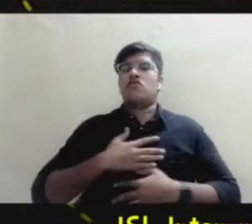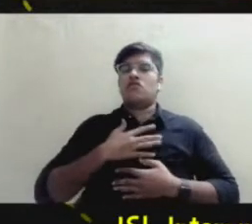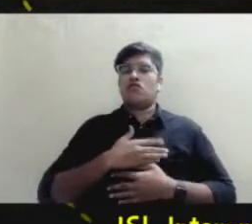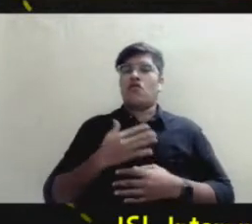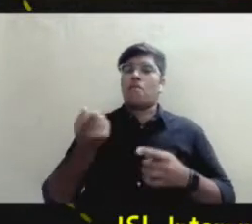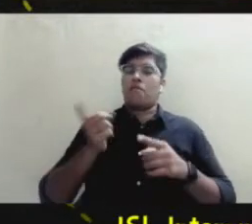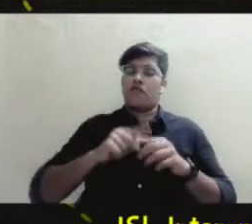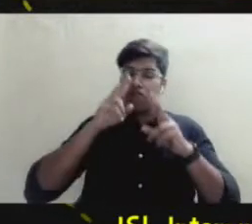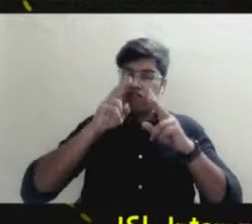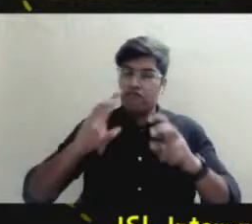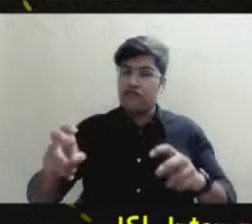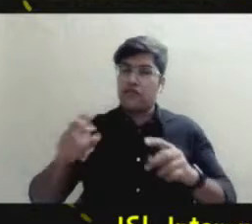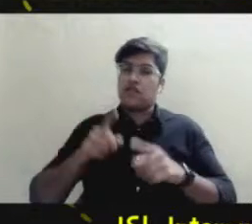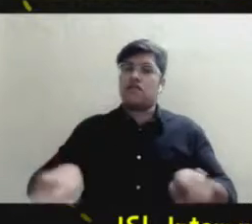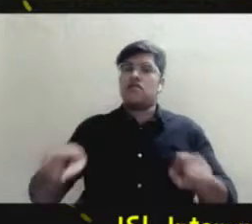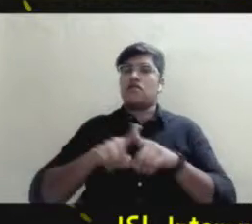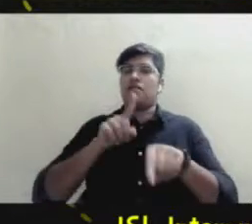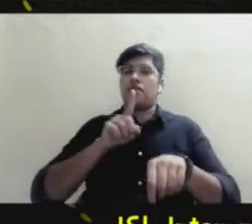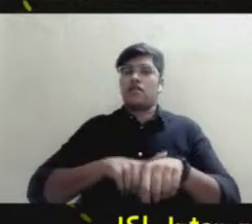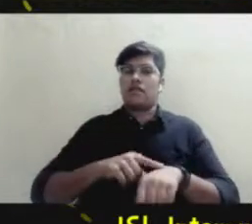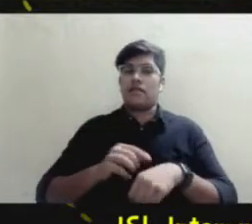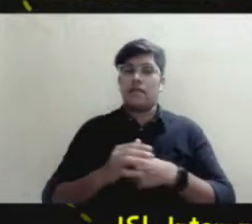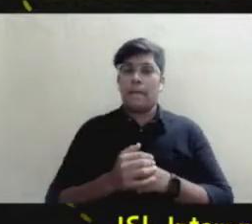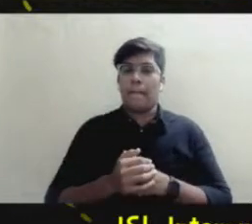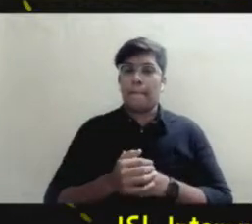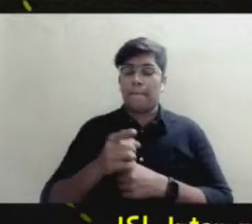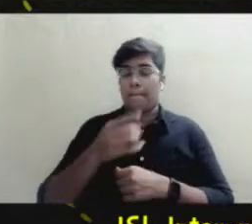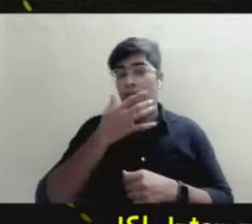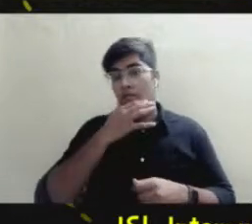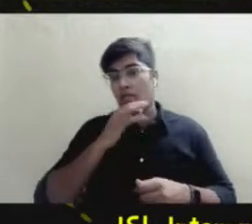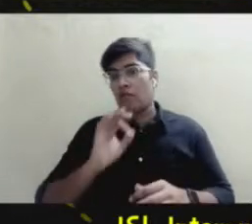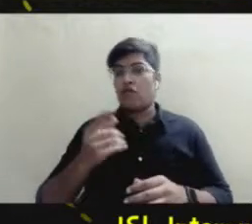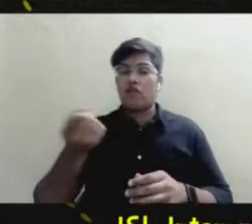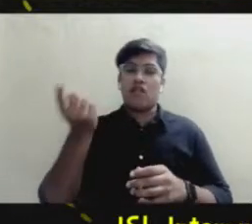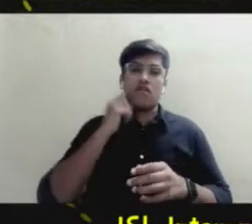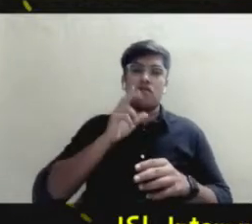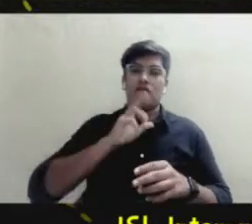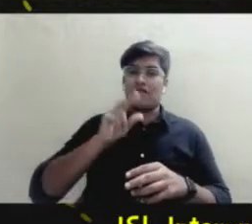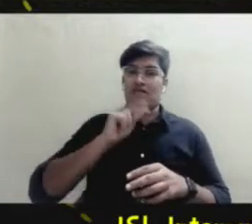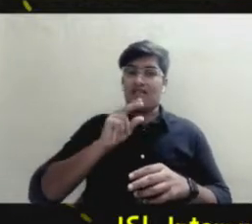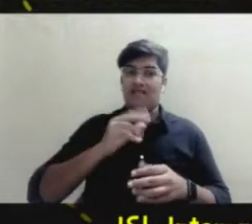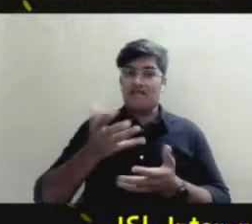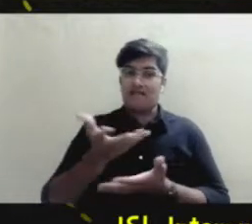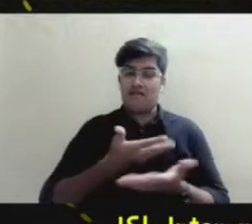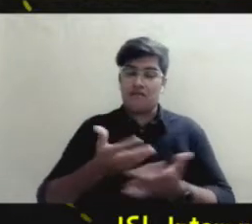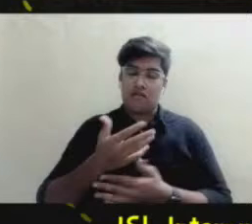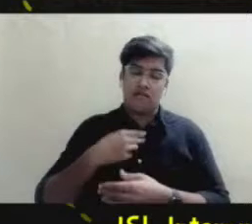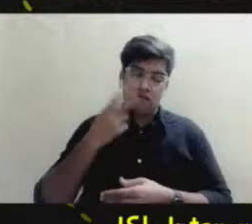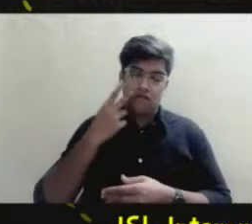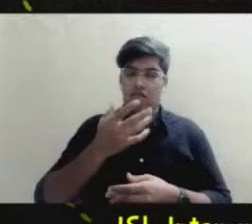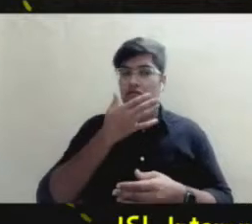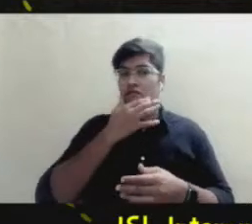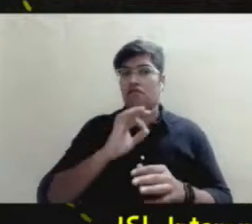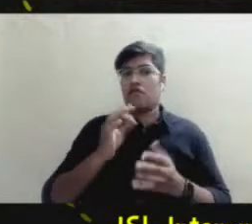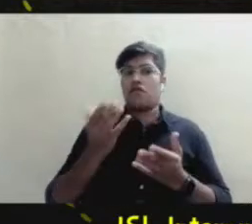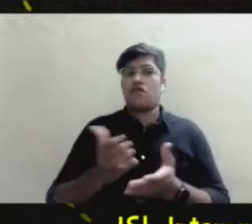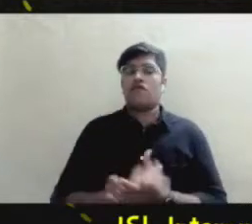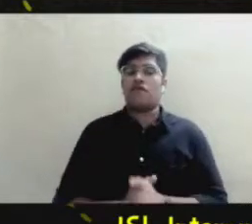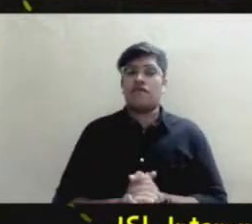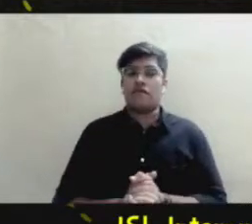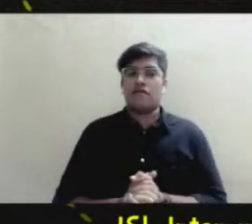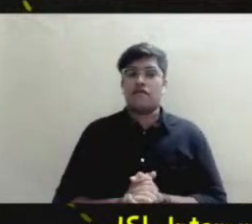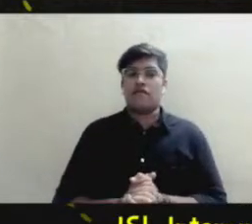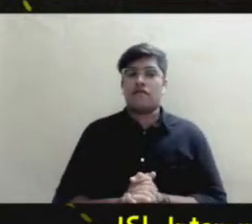go along. It's beautiful. It was beautiful to listen to you talk about it. And actually, it's also a kind of